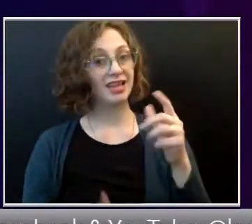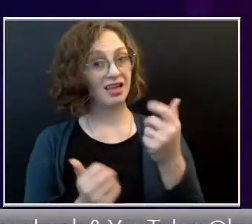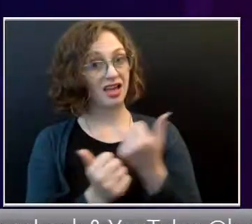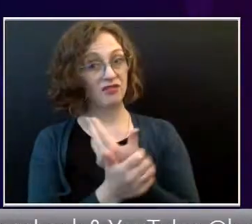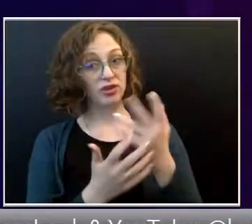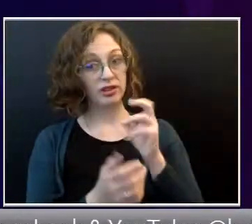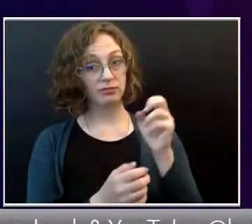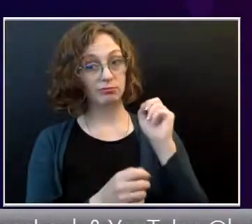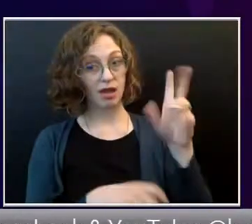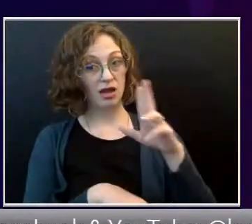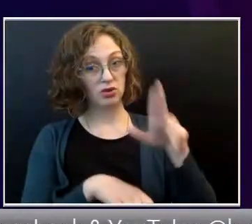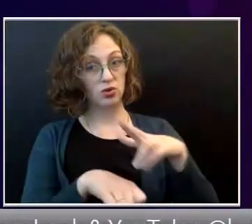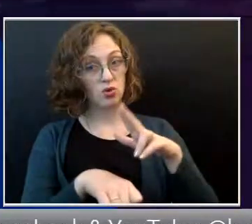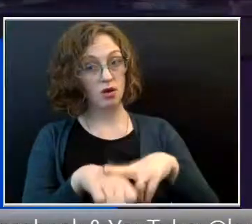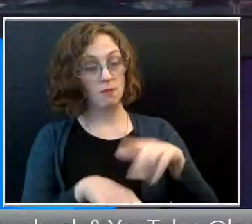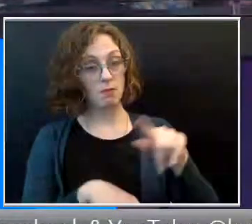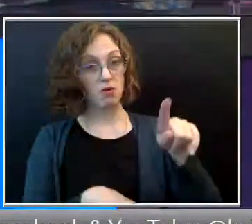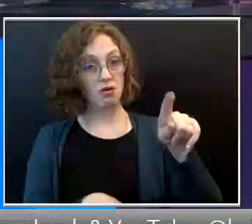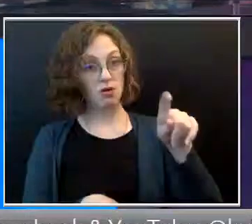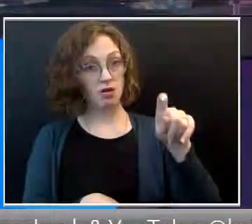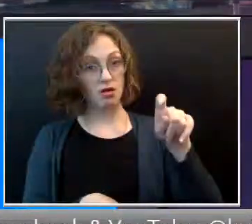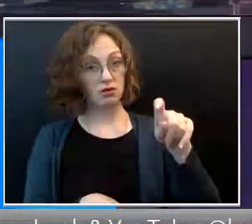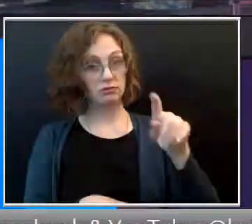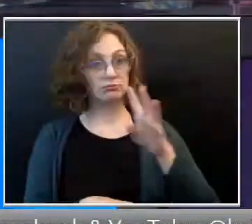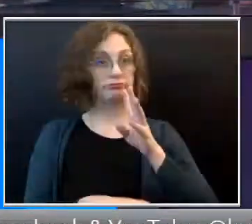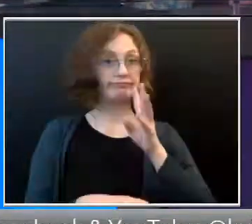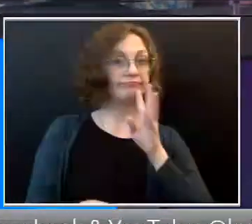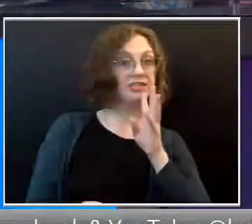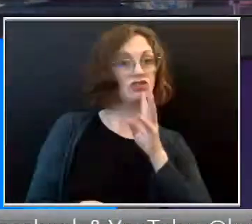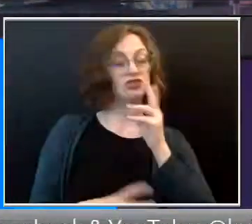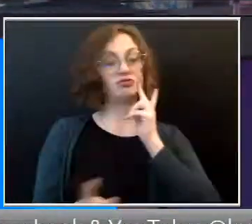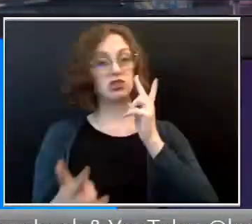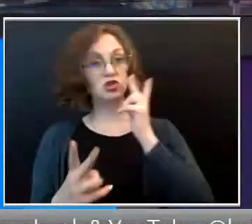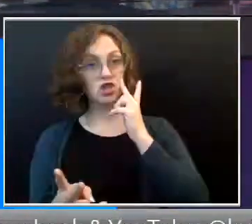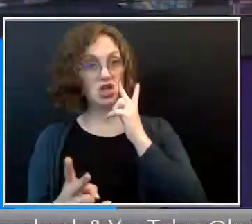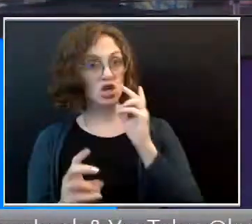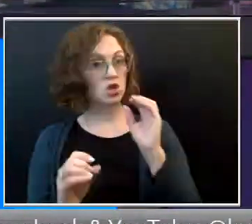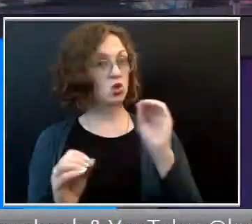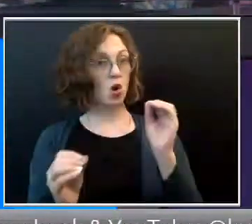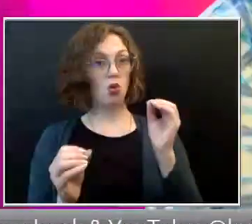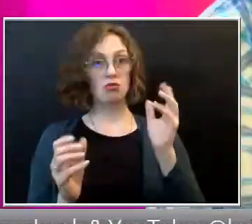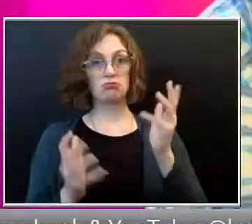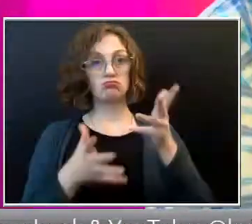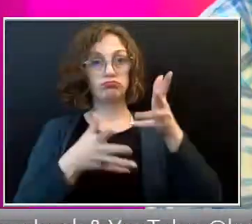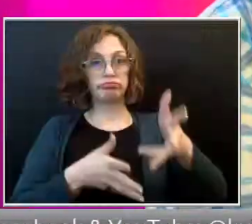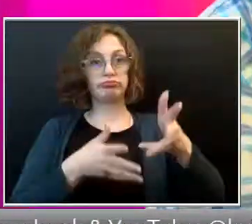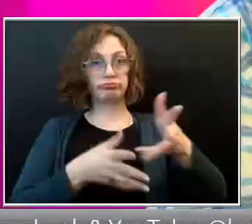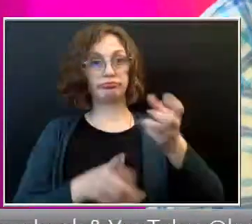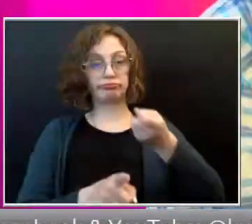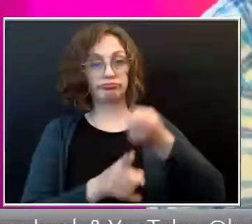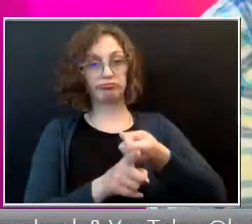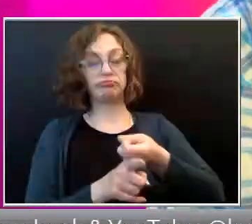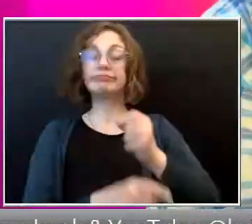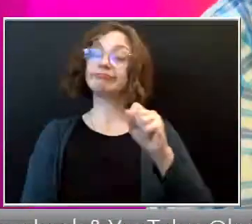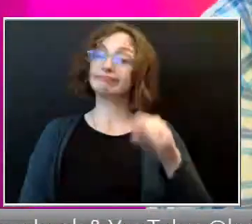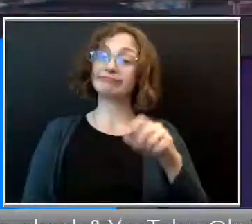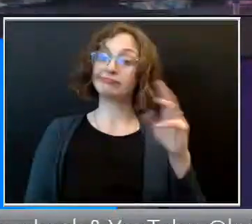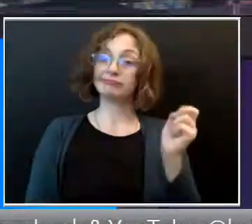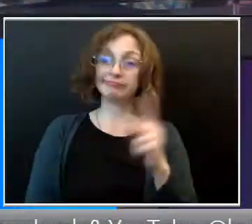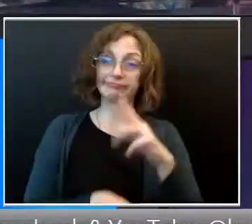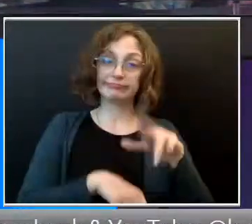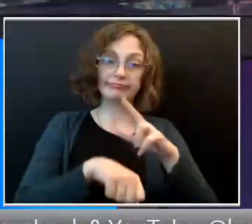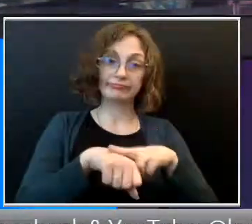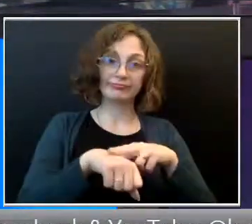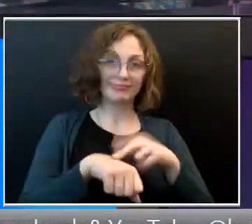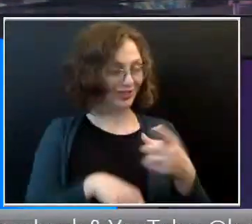as far as speech, vision, no lingering effects of anything? Yeah, I'm pretty much back to normal. Do you like talking about